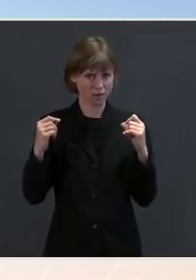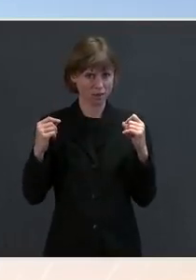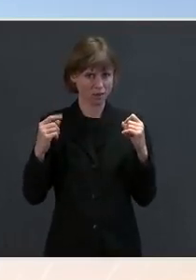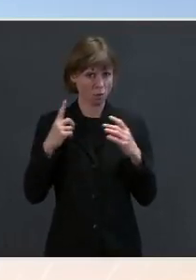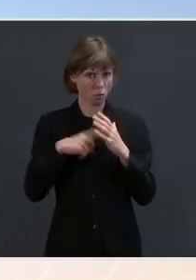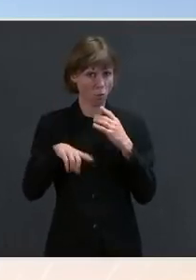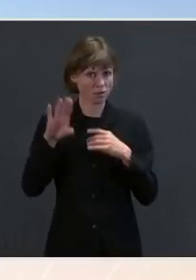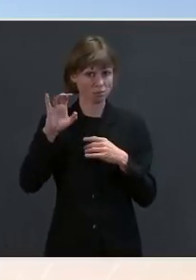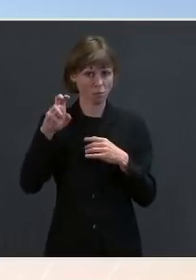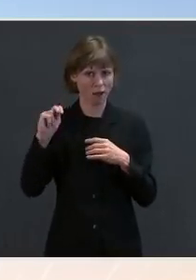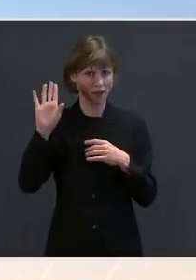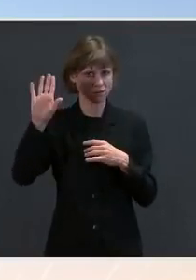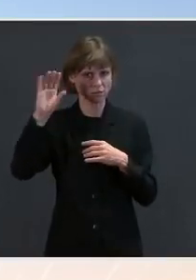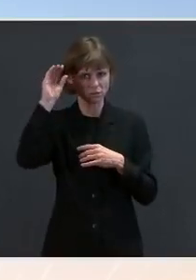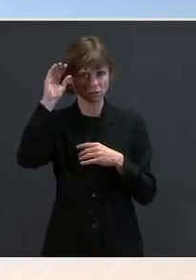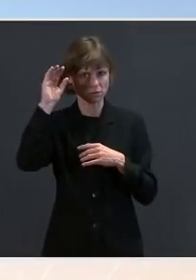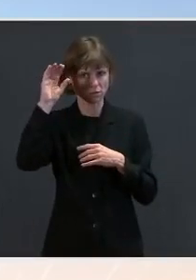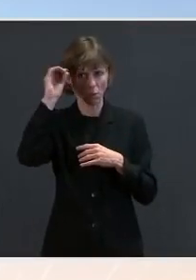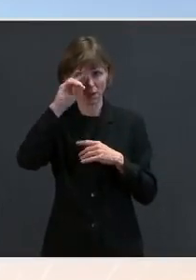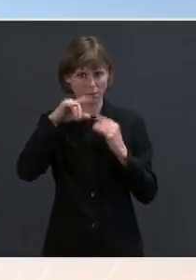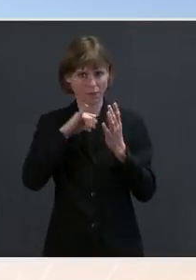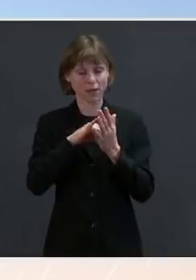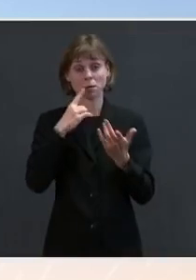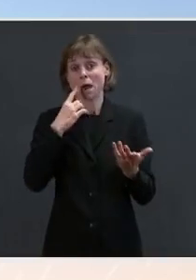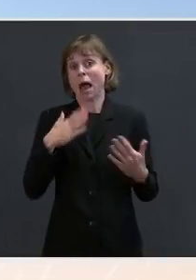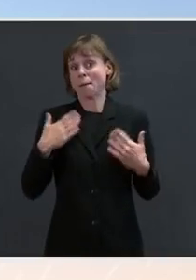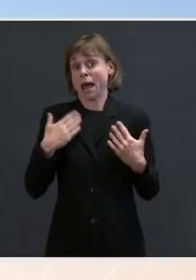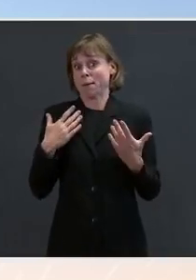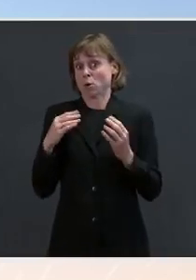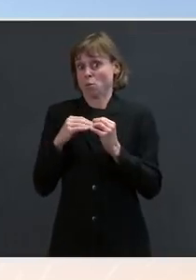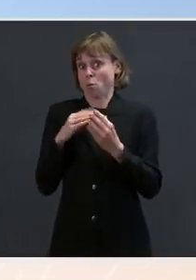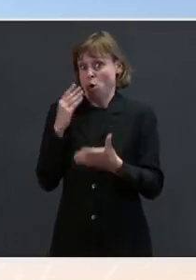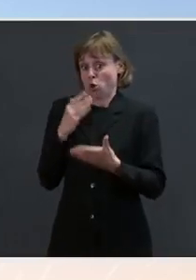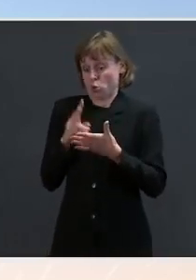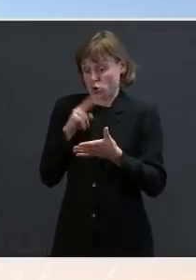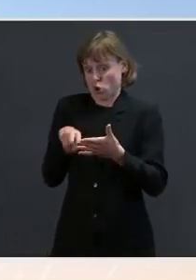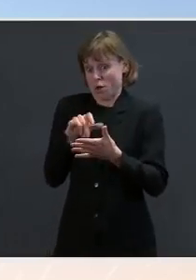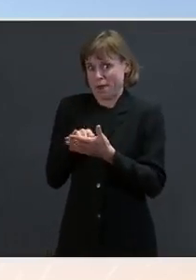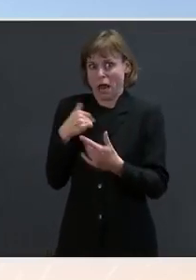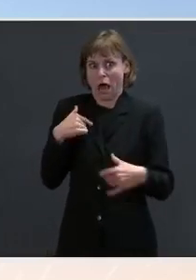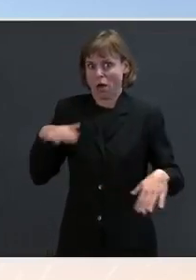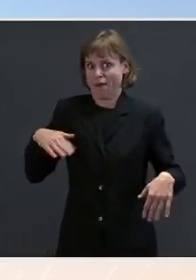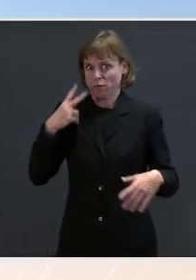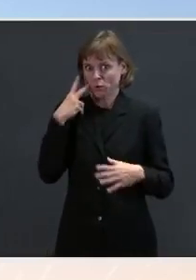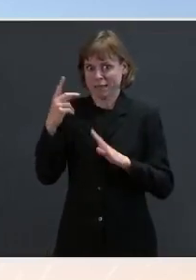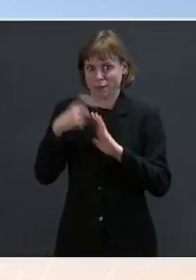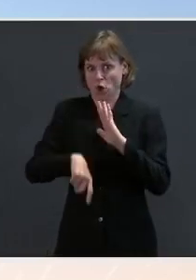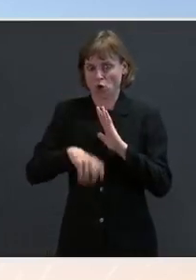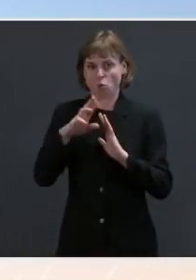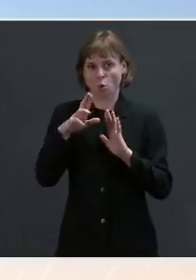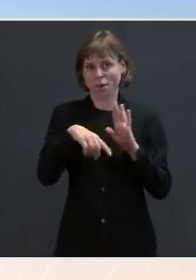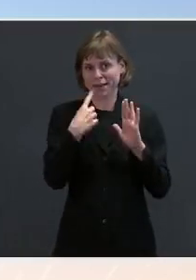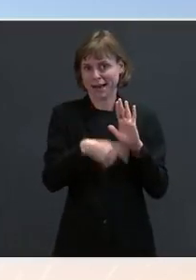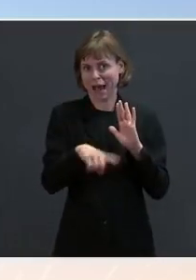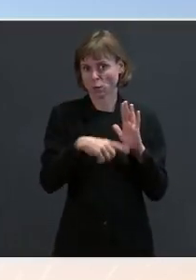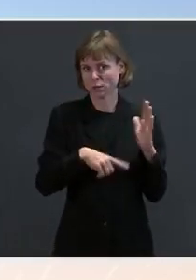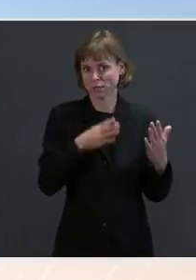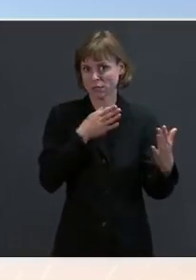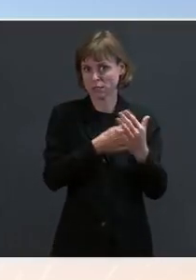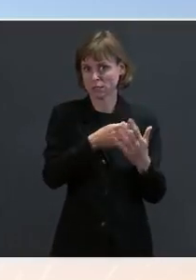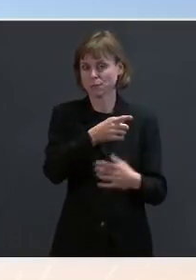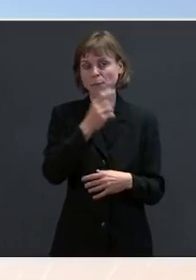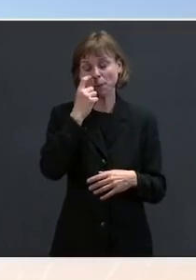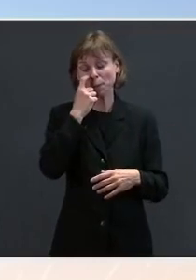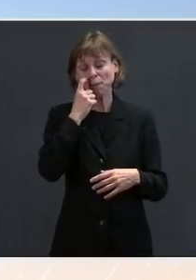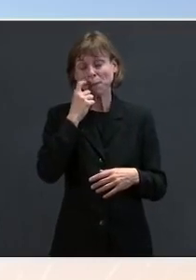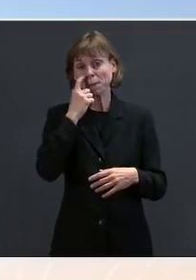administration's stance on this? I'm happy to take a closer look at it. I haven't seen the article or the denouncements, but I will talk to our national security team